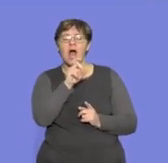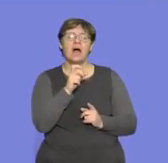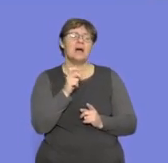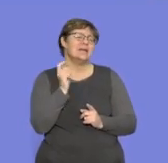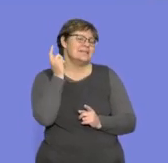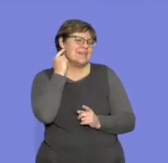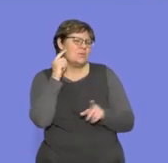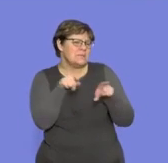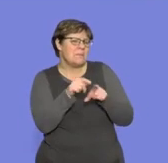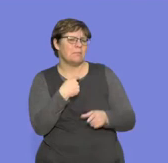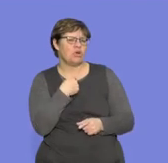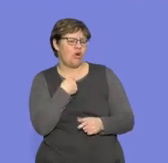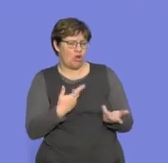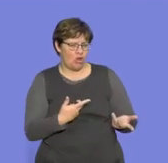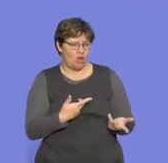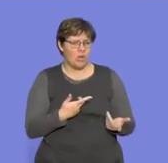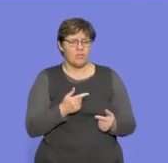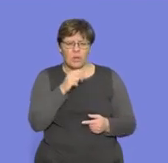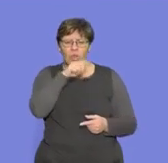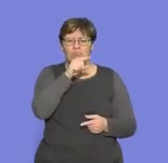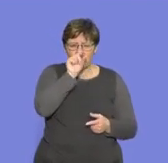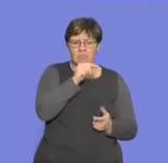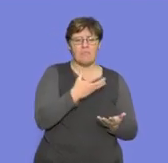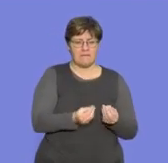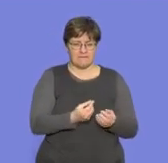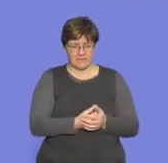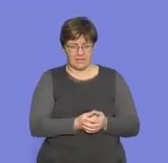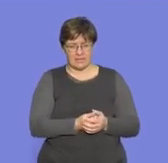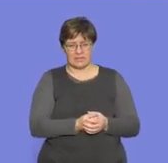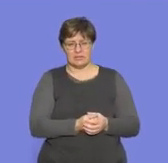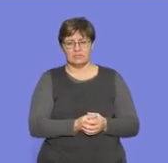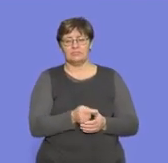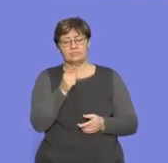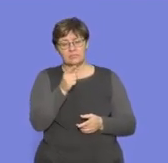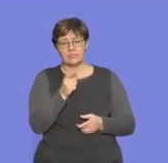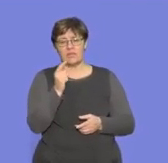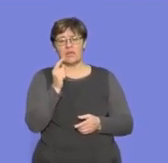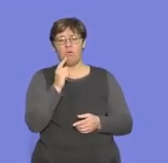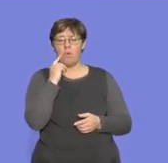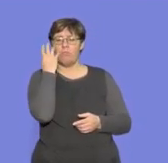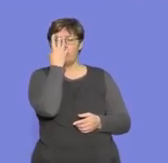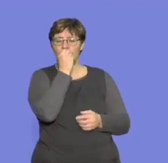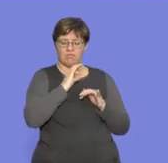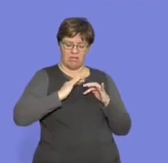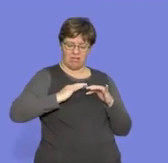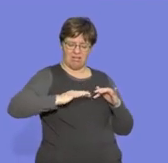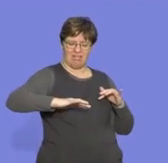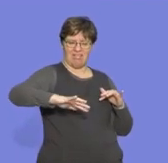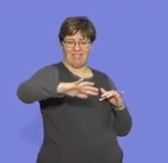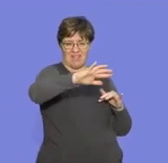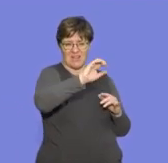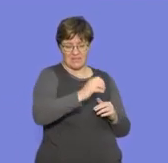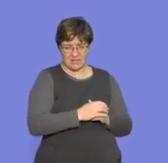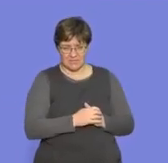dog. and chirp a bit. They tend to Okay? call And out these and are the chirp a amazing, bit. beautiful Okay? flowers And that these are the spring up amazing, during beautiful the spring. spring up Okay, during the